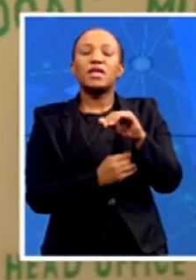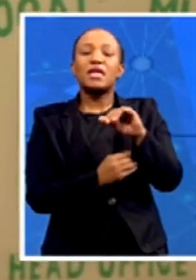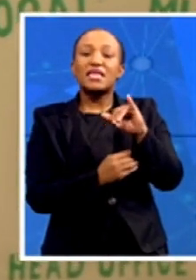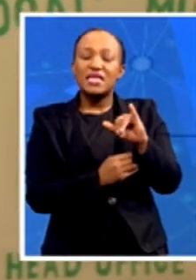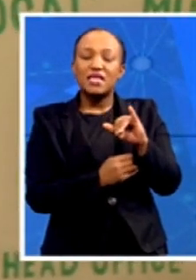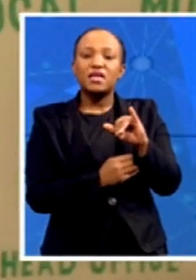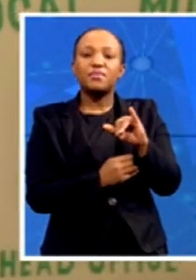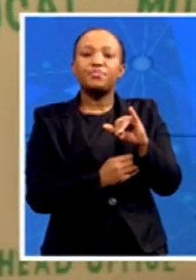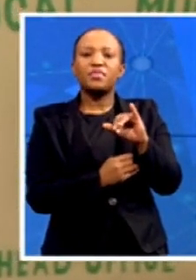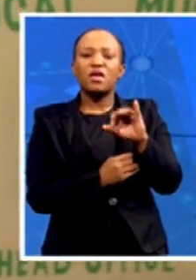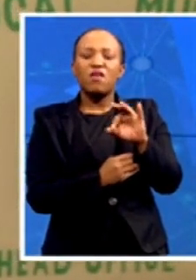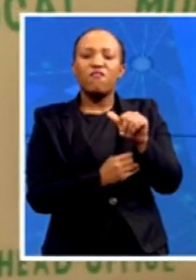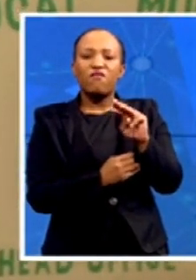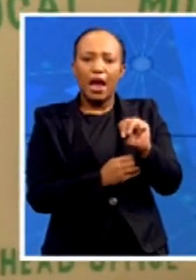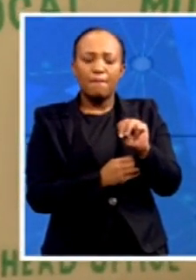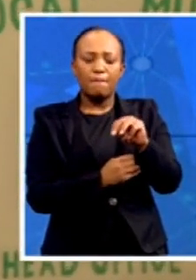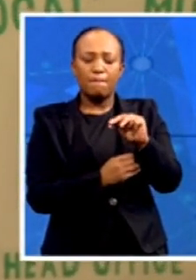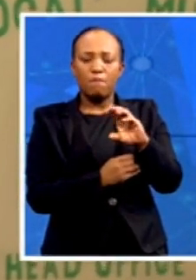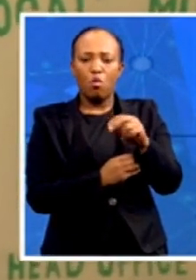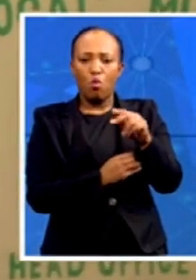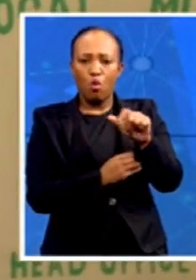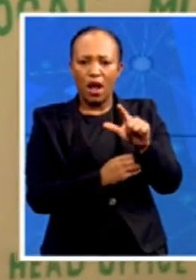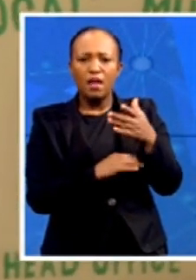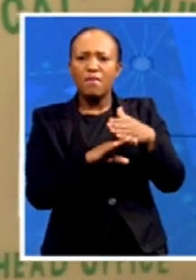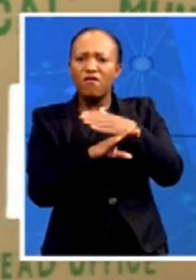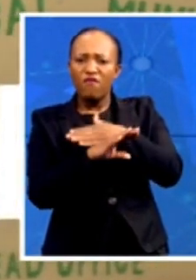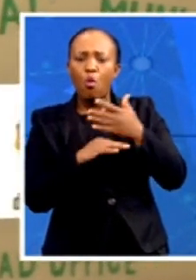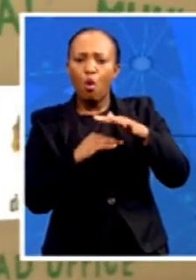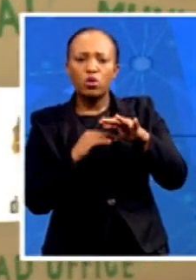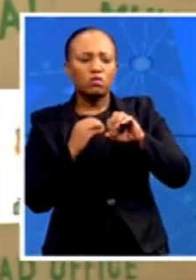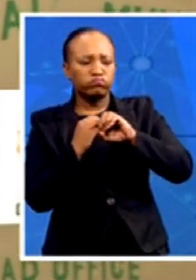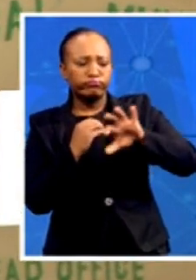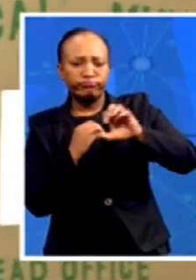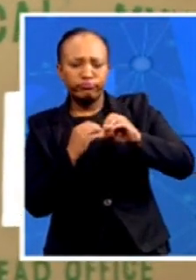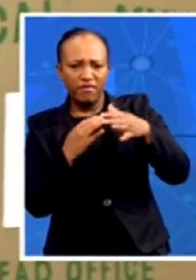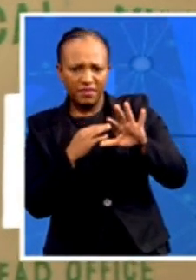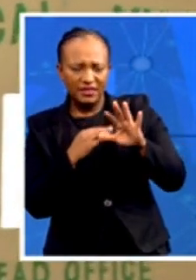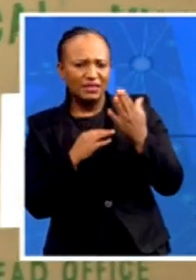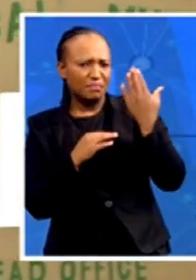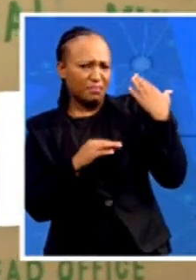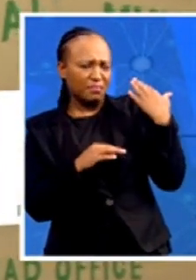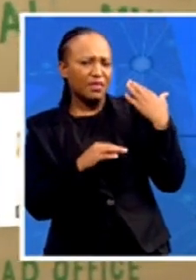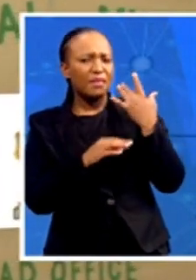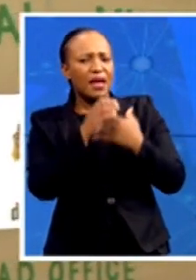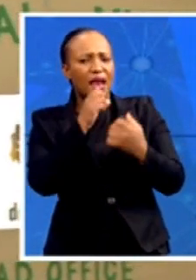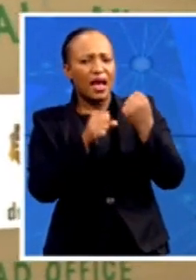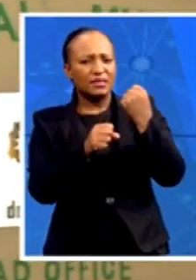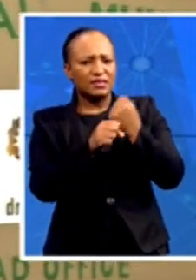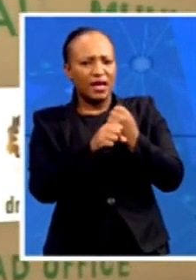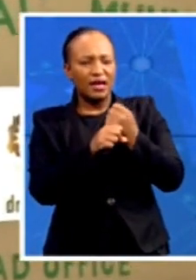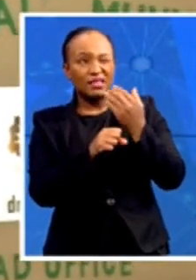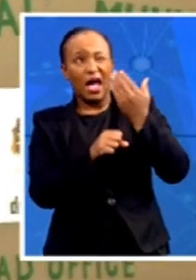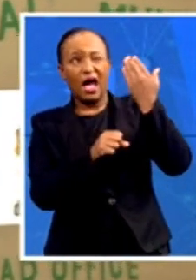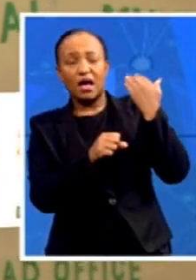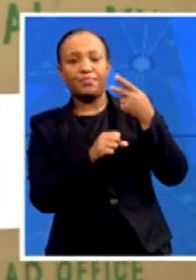running water to our water purification in Kamel Refir. So by last year, a year before last, in 2019, there was a